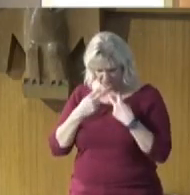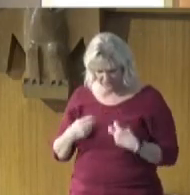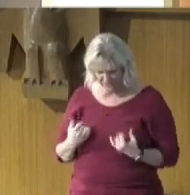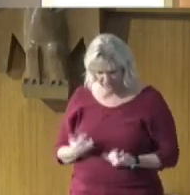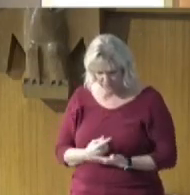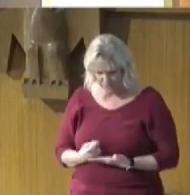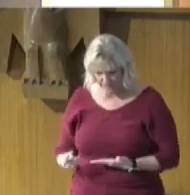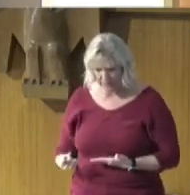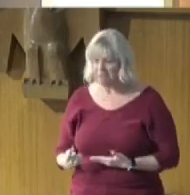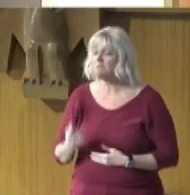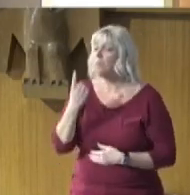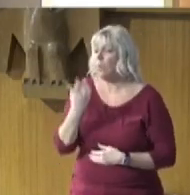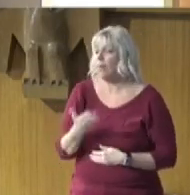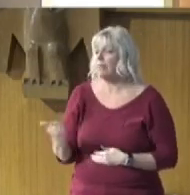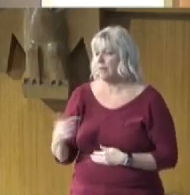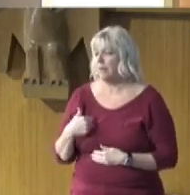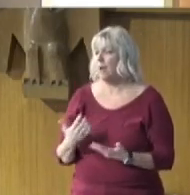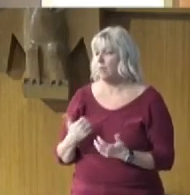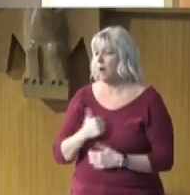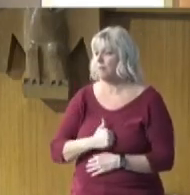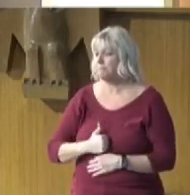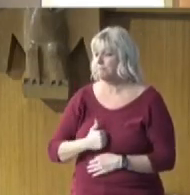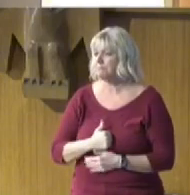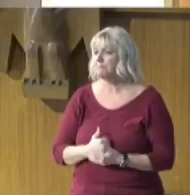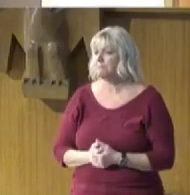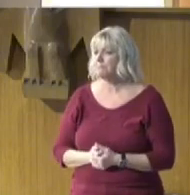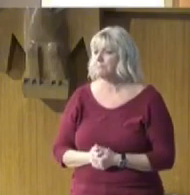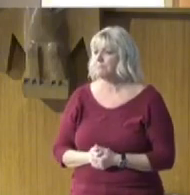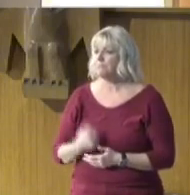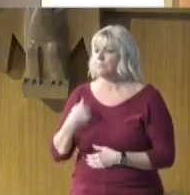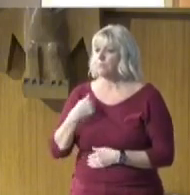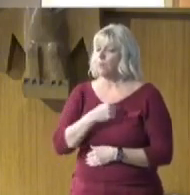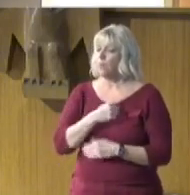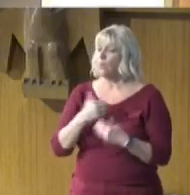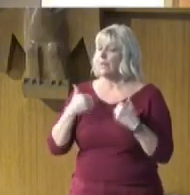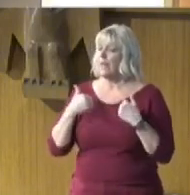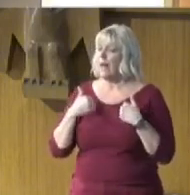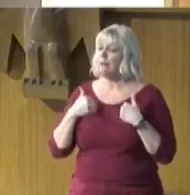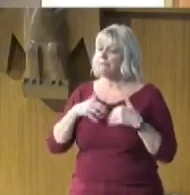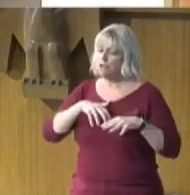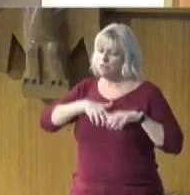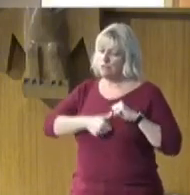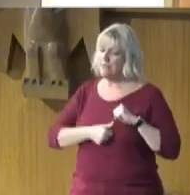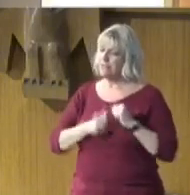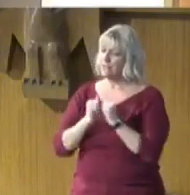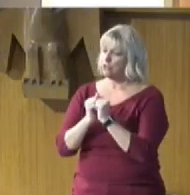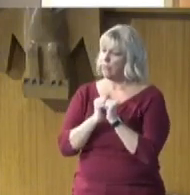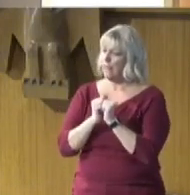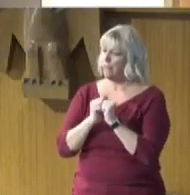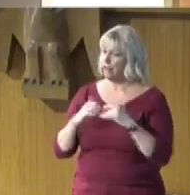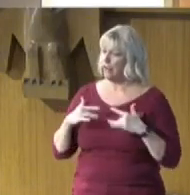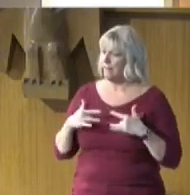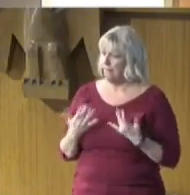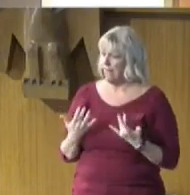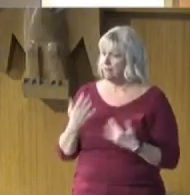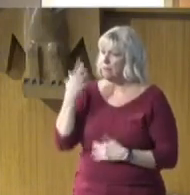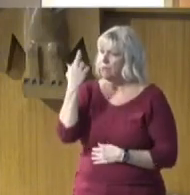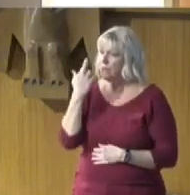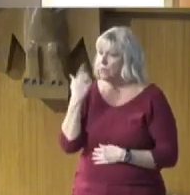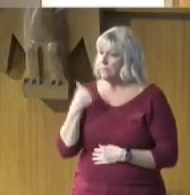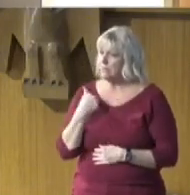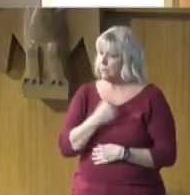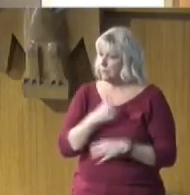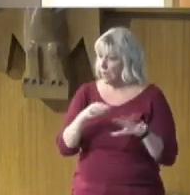do want to say I'm sorry for. We had this event grieving together at our church. And the reason we had it was